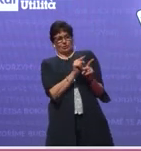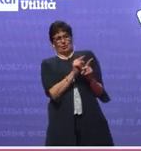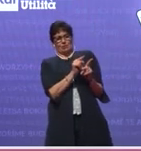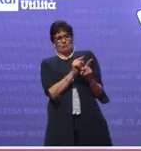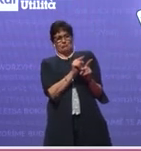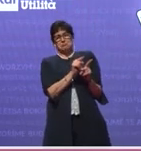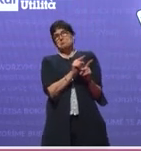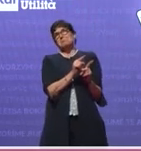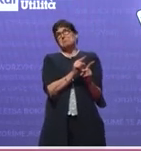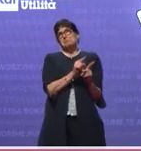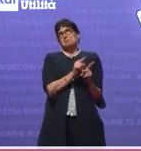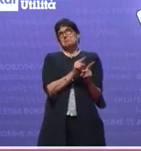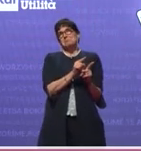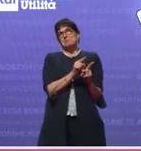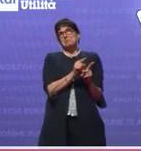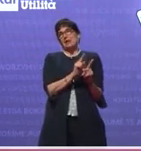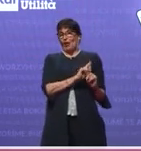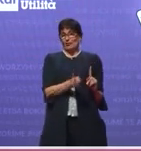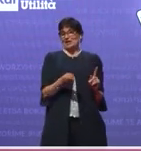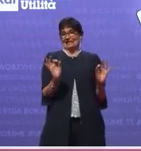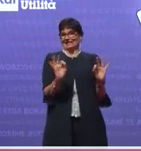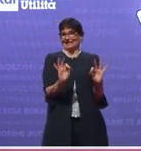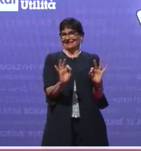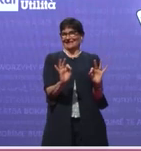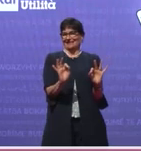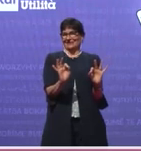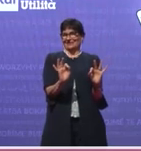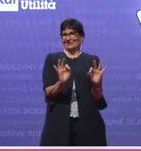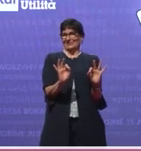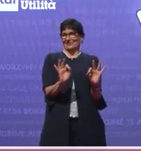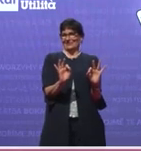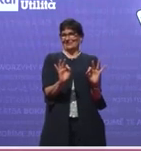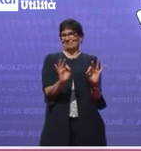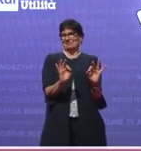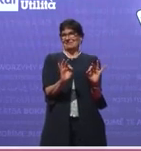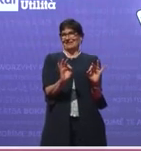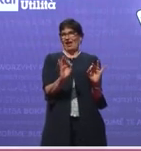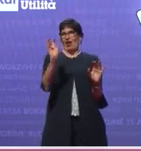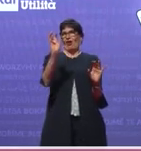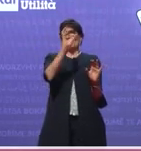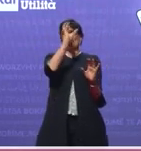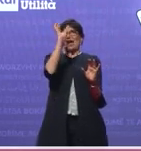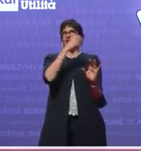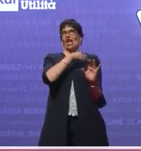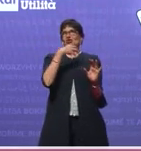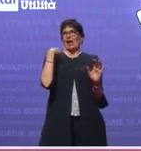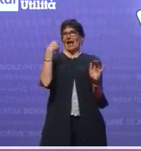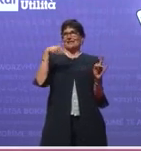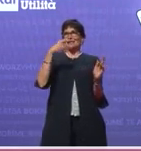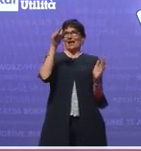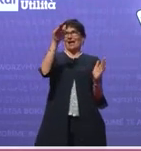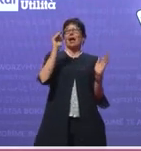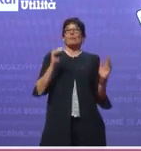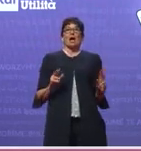fiction. And this is what we depict by bringing real artificial intelligence and robotics innovation that I've